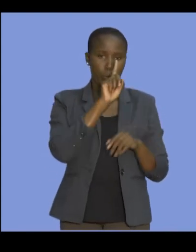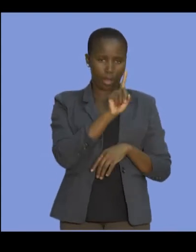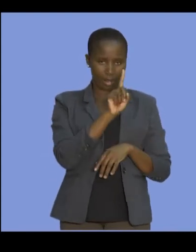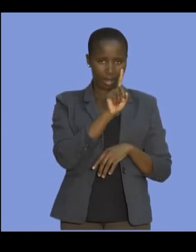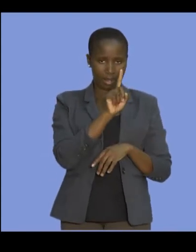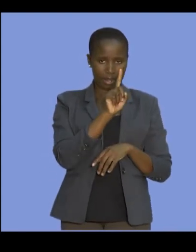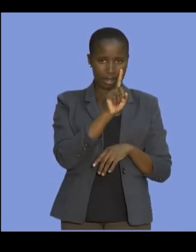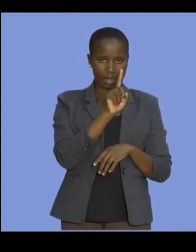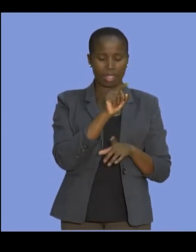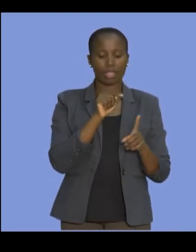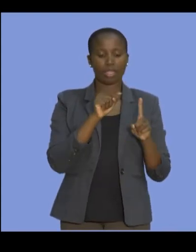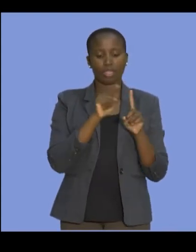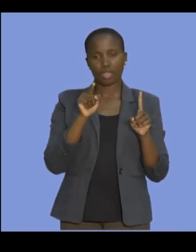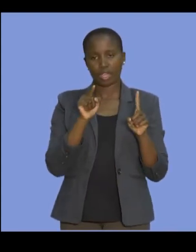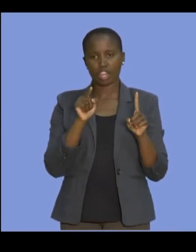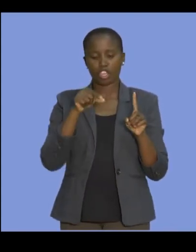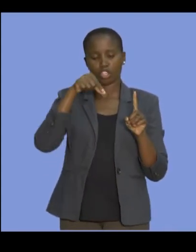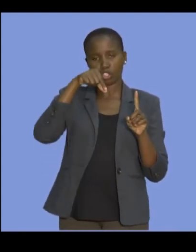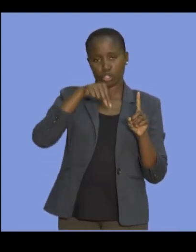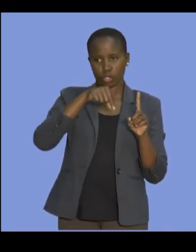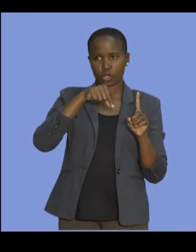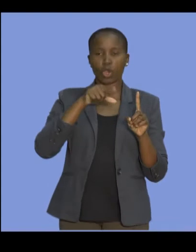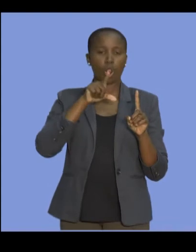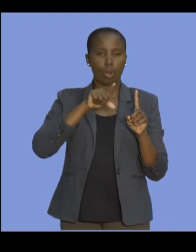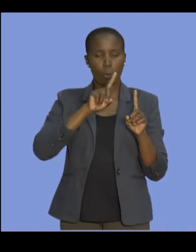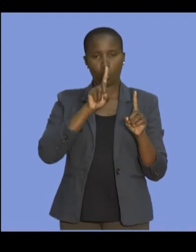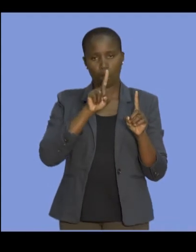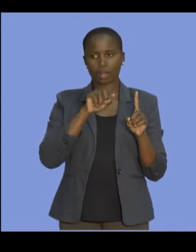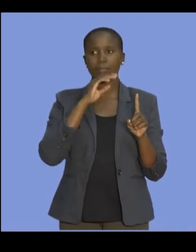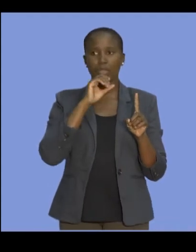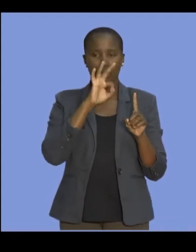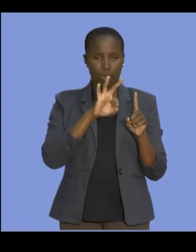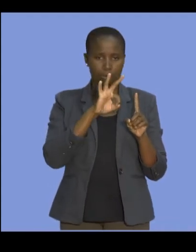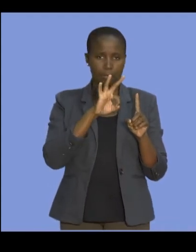Lower quartile 3, because 3 plus 3 divided by 2.